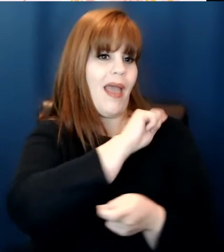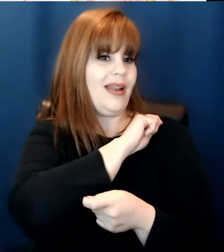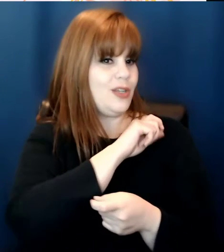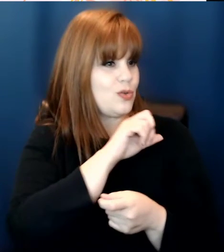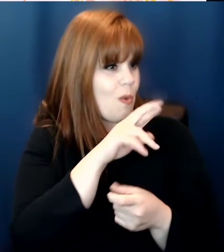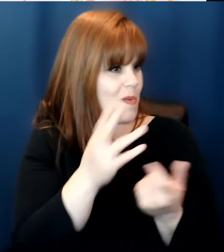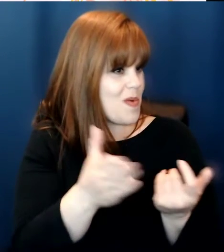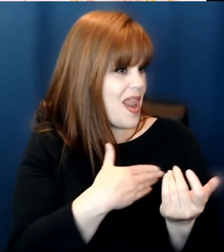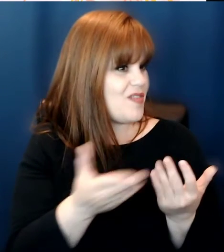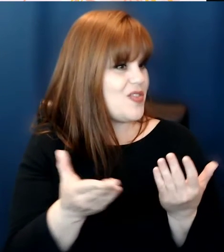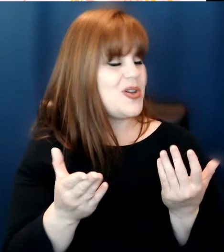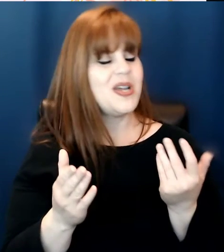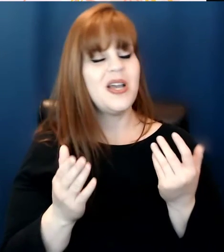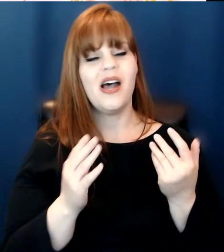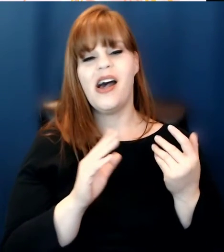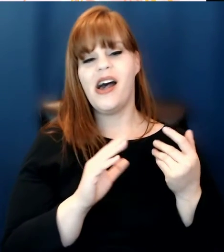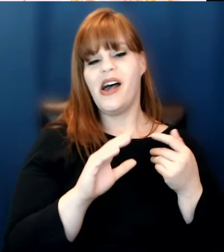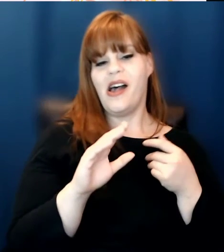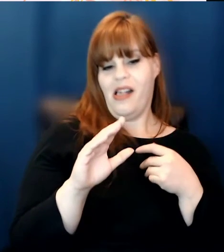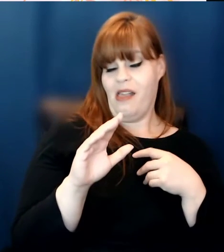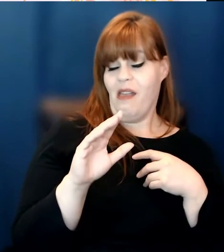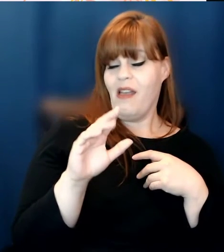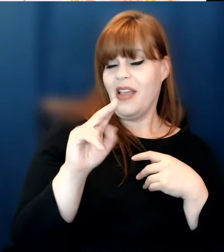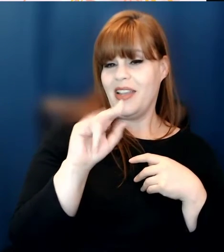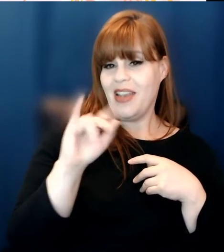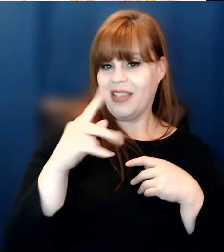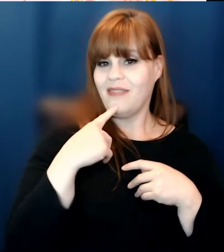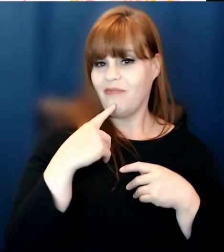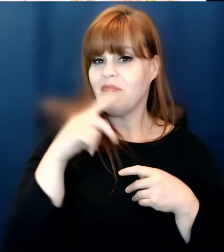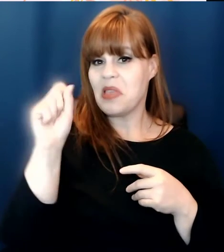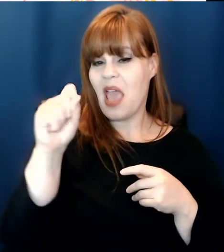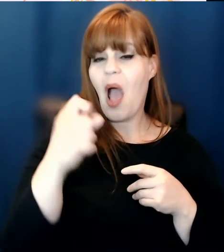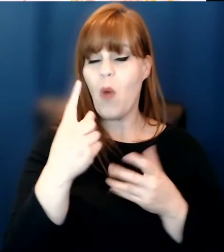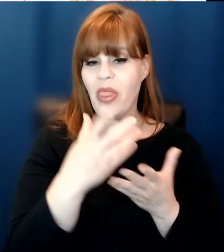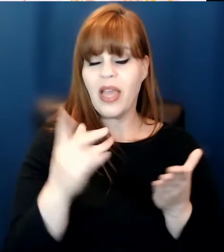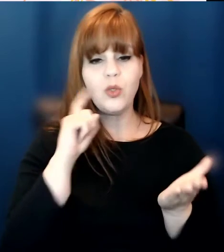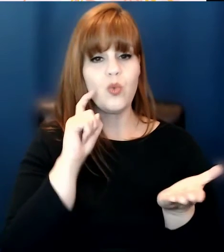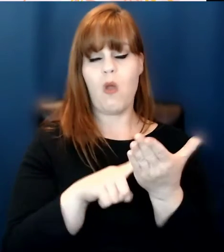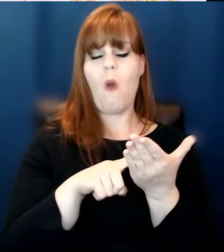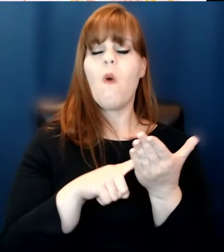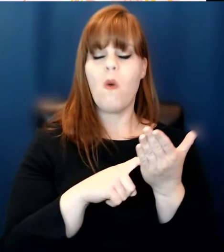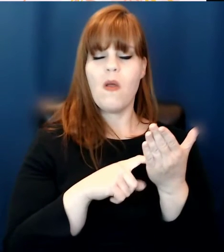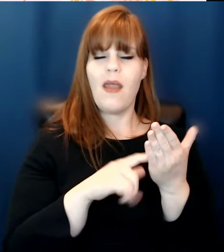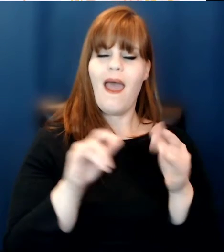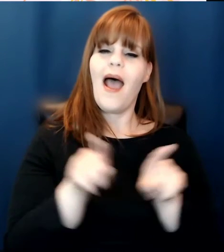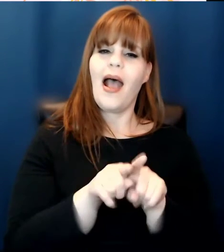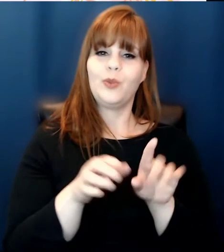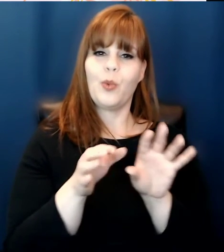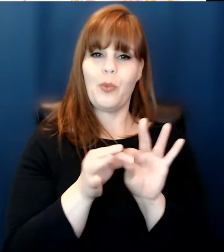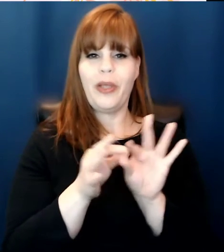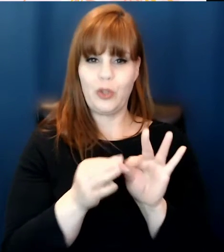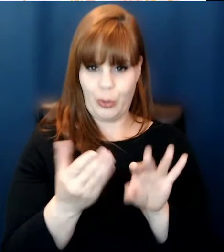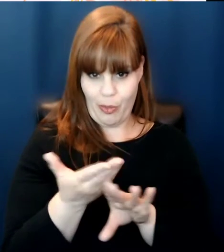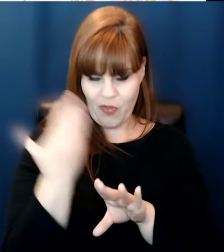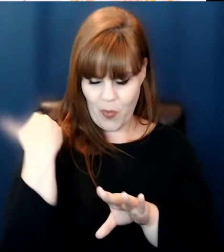whatever. Yeah, I mean, so one thing to note is that as we were kind of mentioning